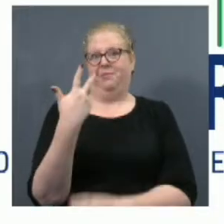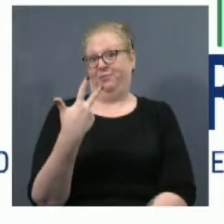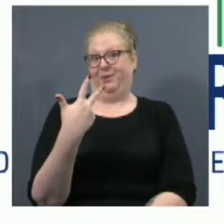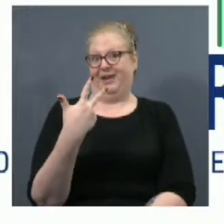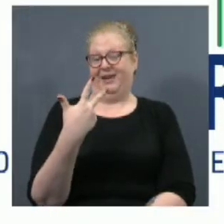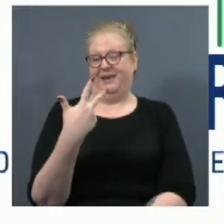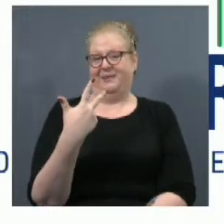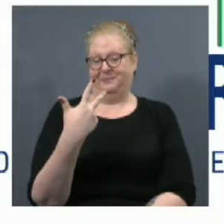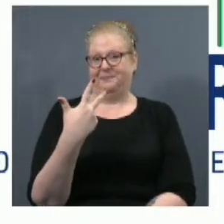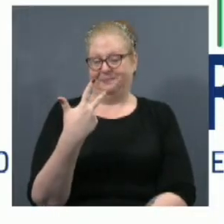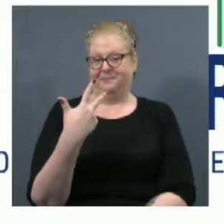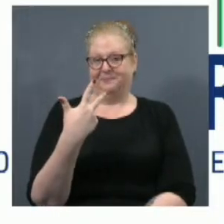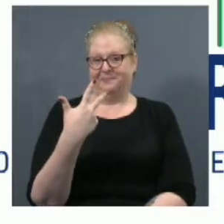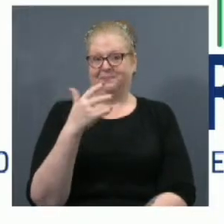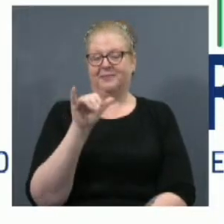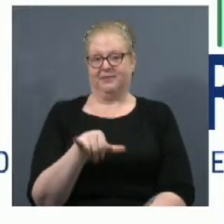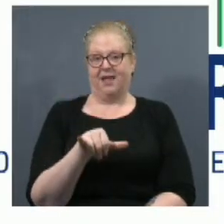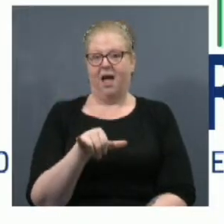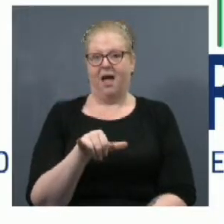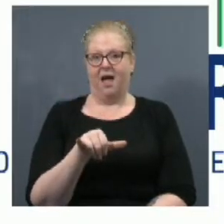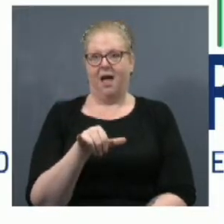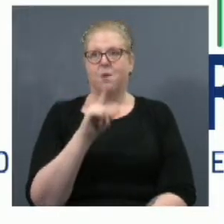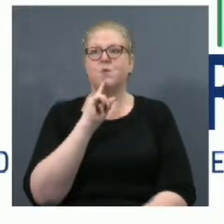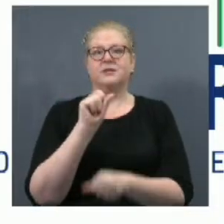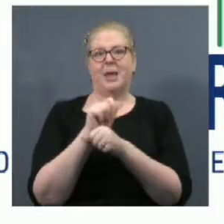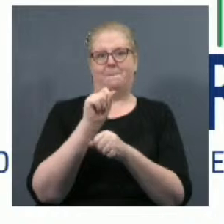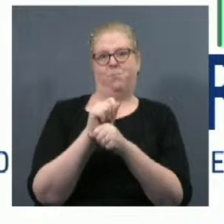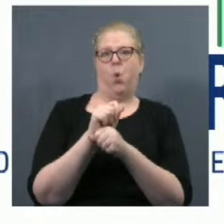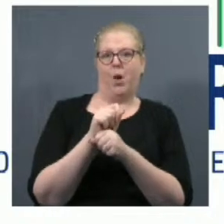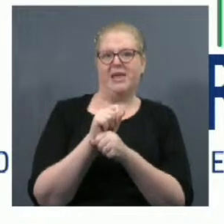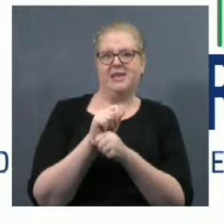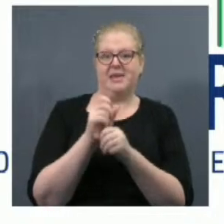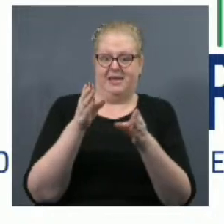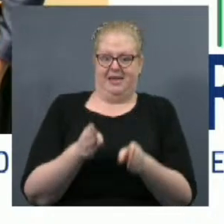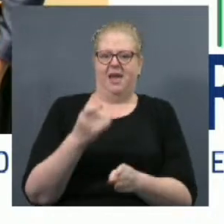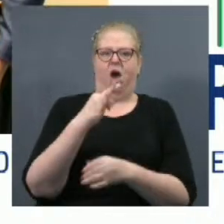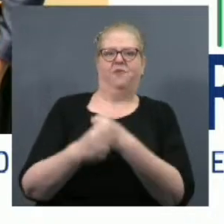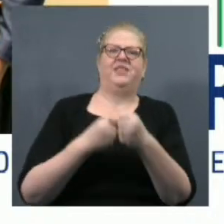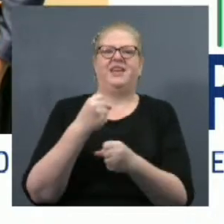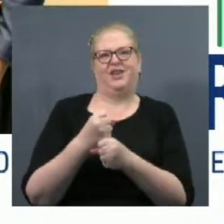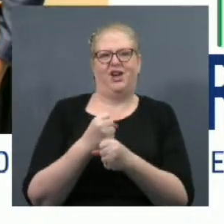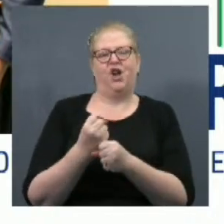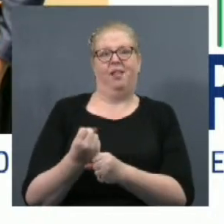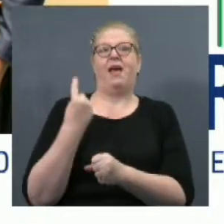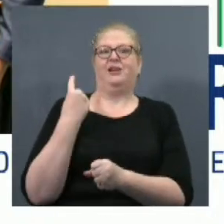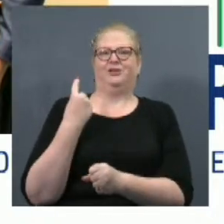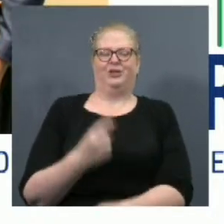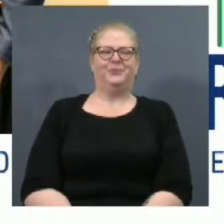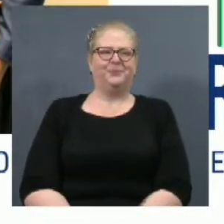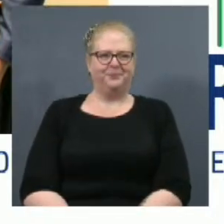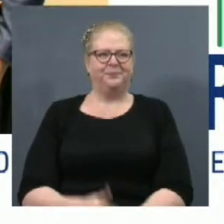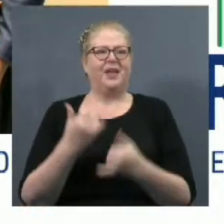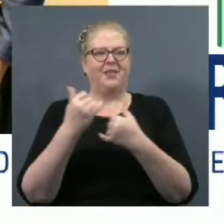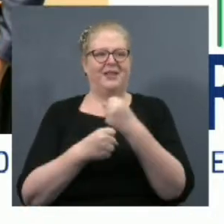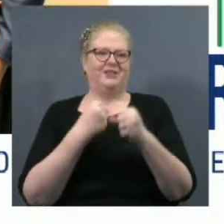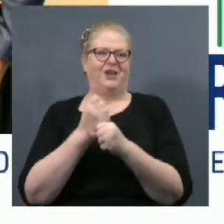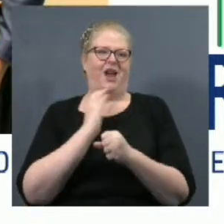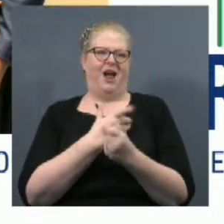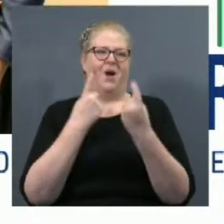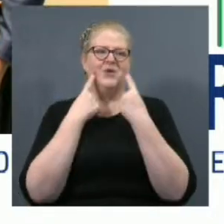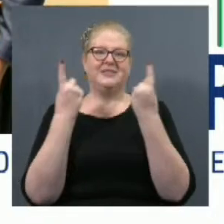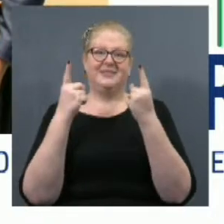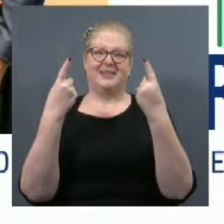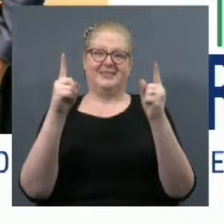who for Employee of the Year last year. And then this year, our success story out of